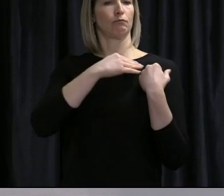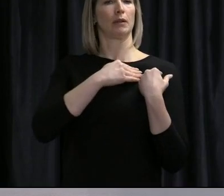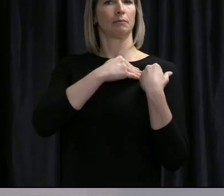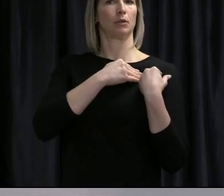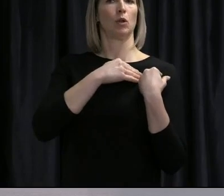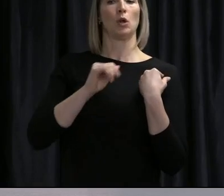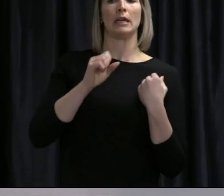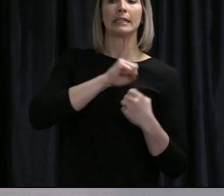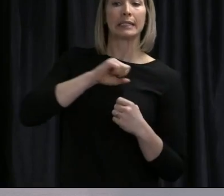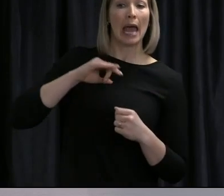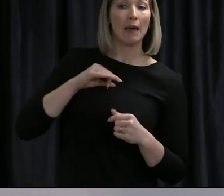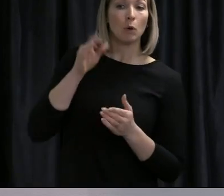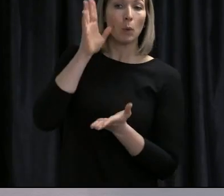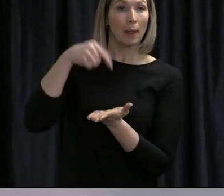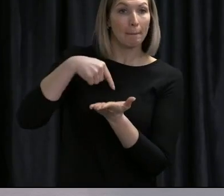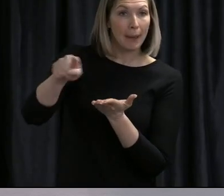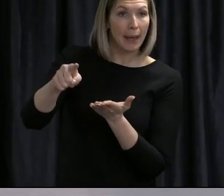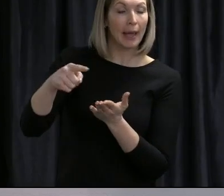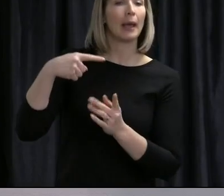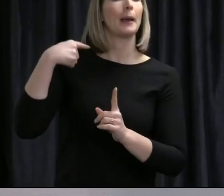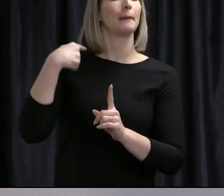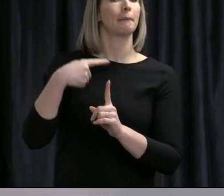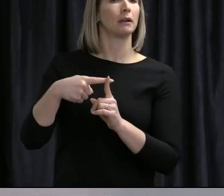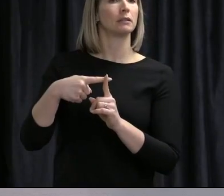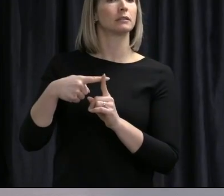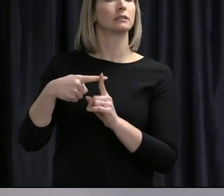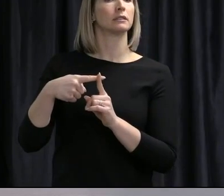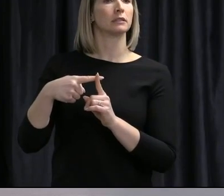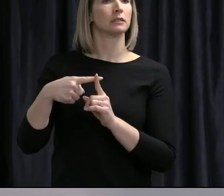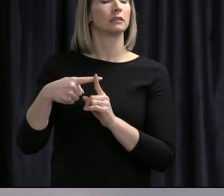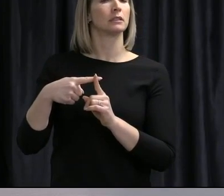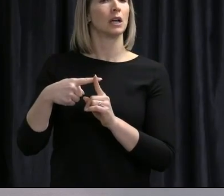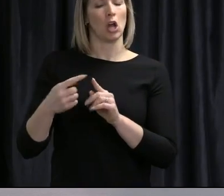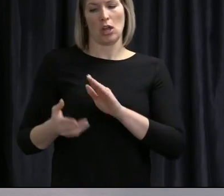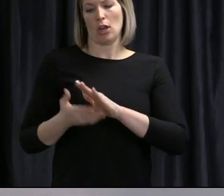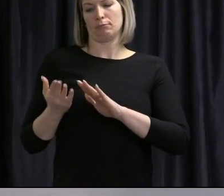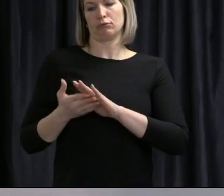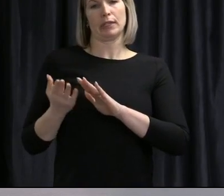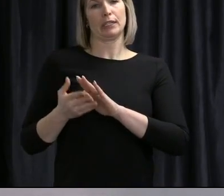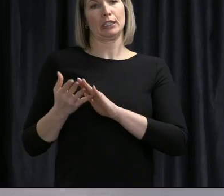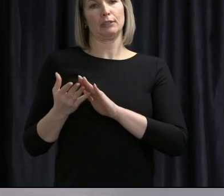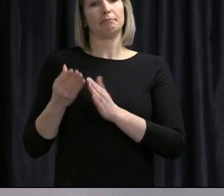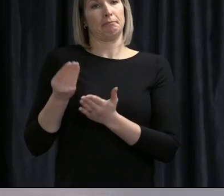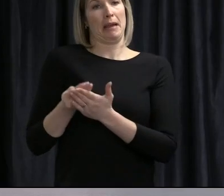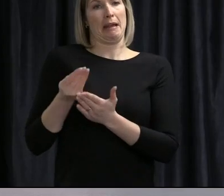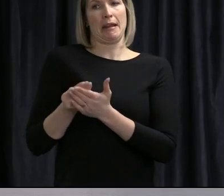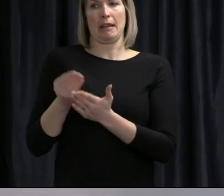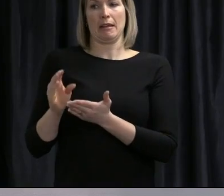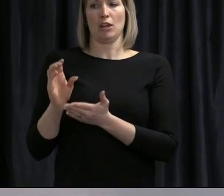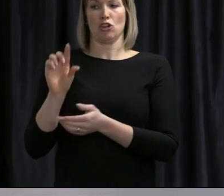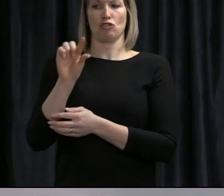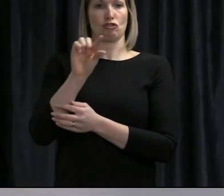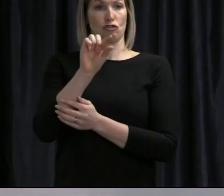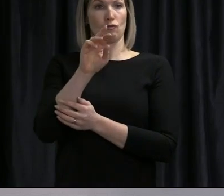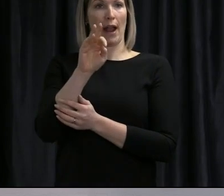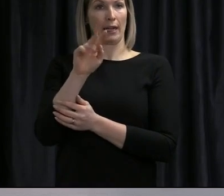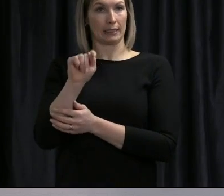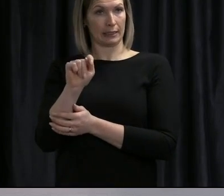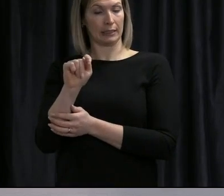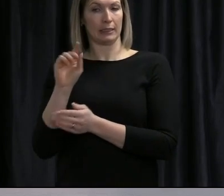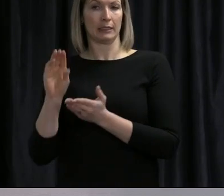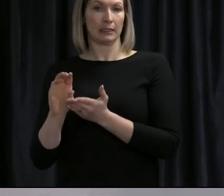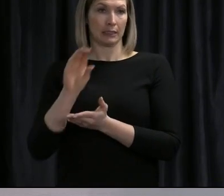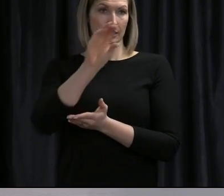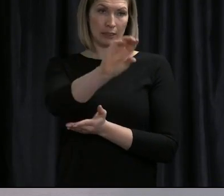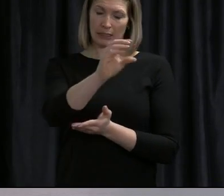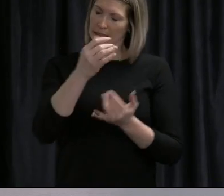that those workers will continue to get paid, and the operating grants that are in place with our early childhood education